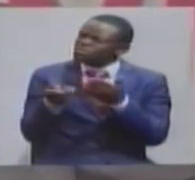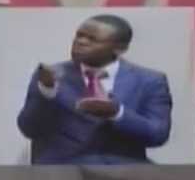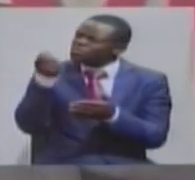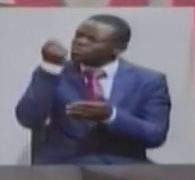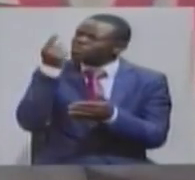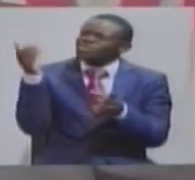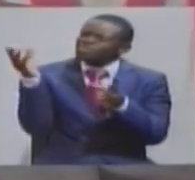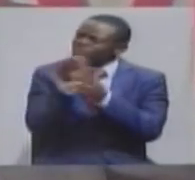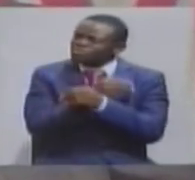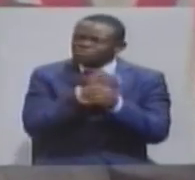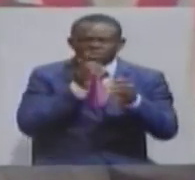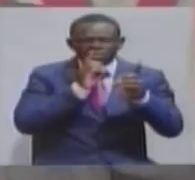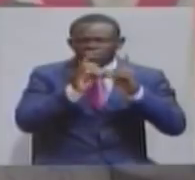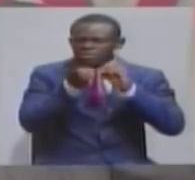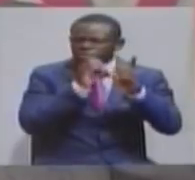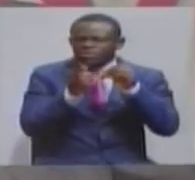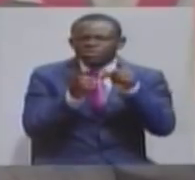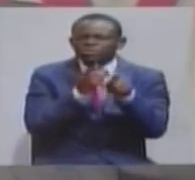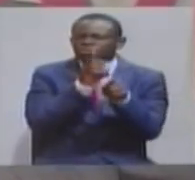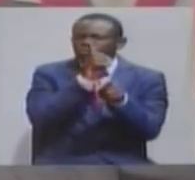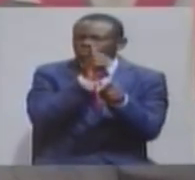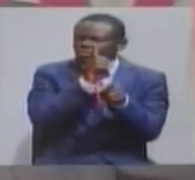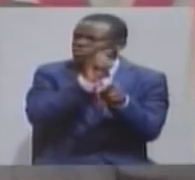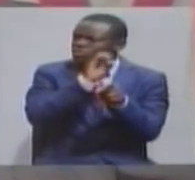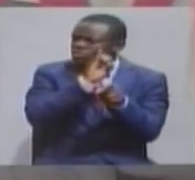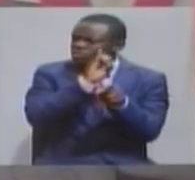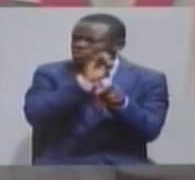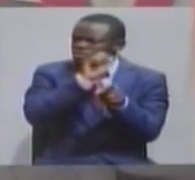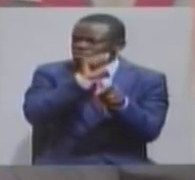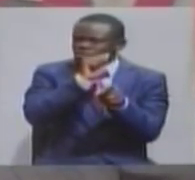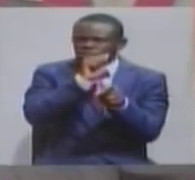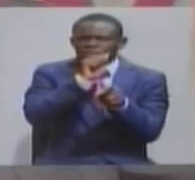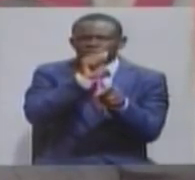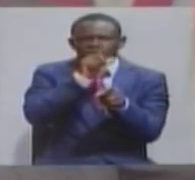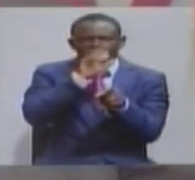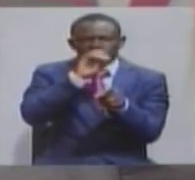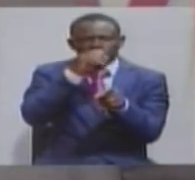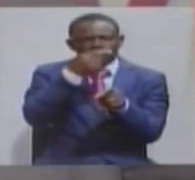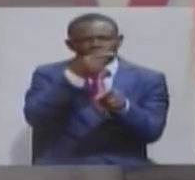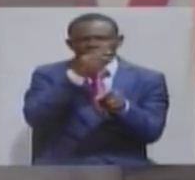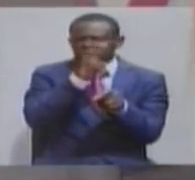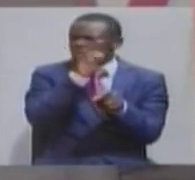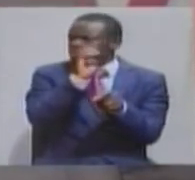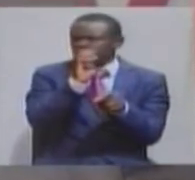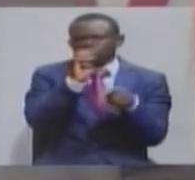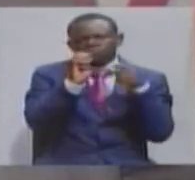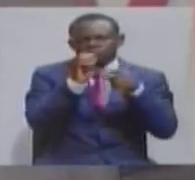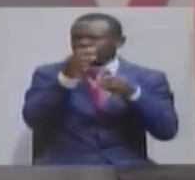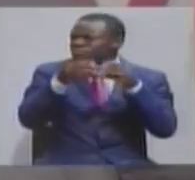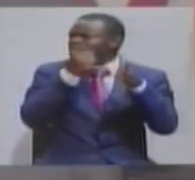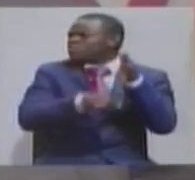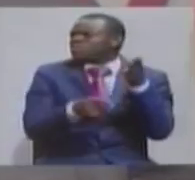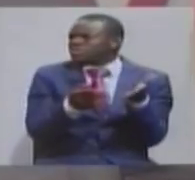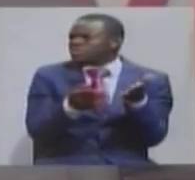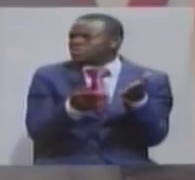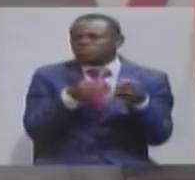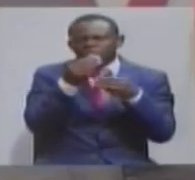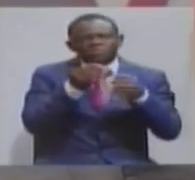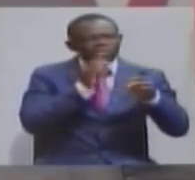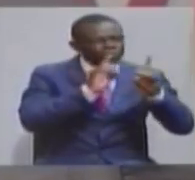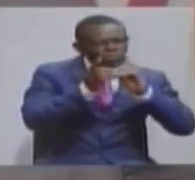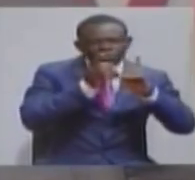We dialogue in Parliament. Now I'm saying parliamentarians will sit and dialogue on the Constitution. Secretaries